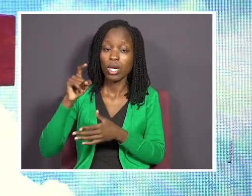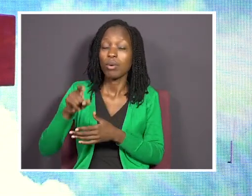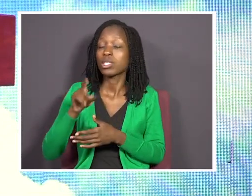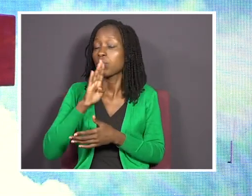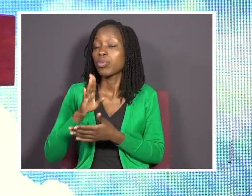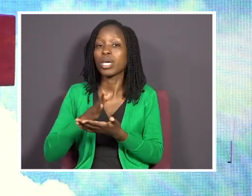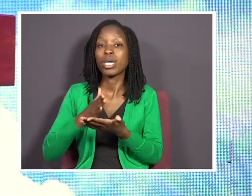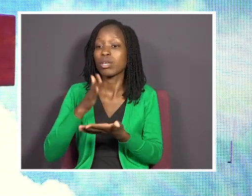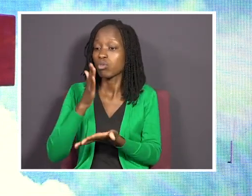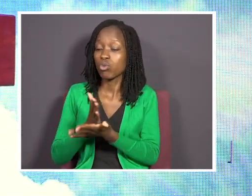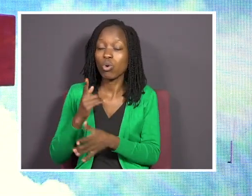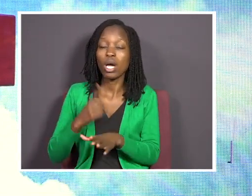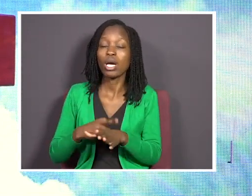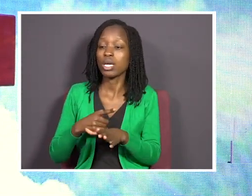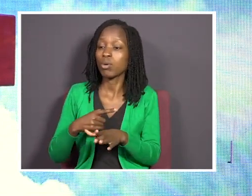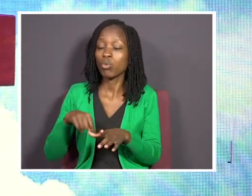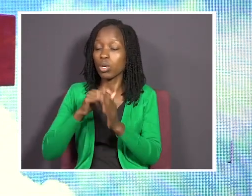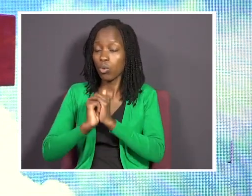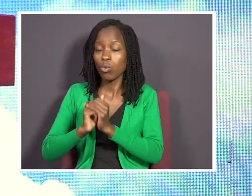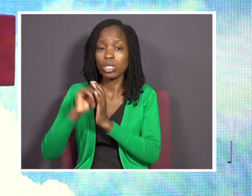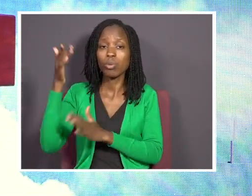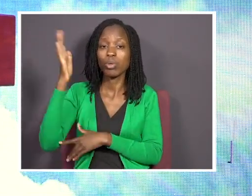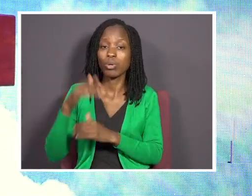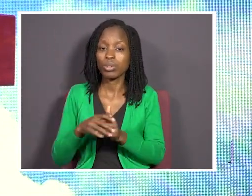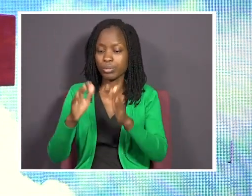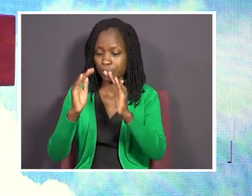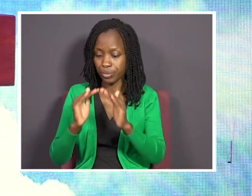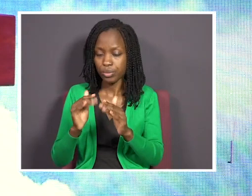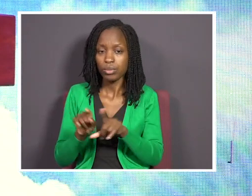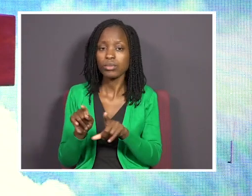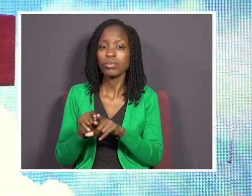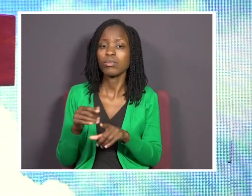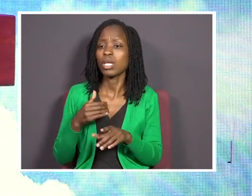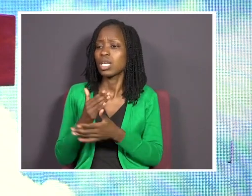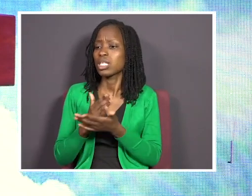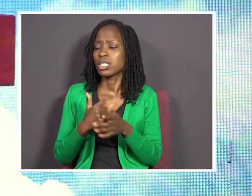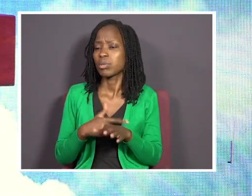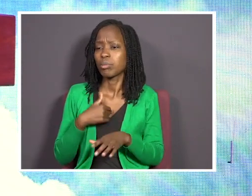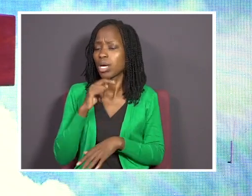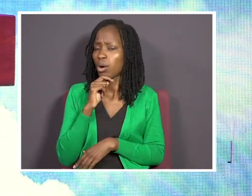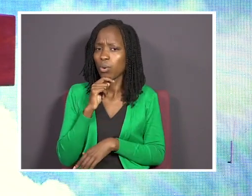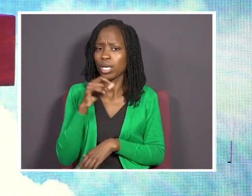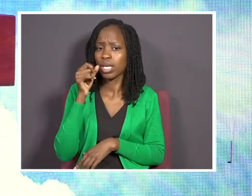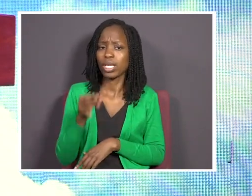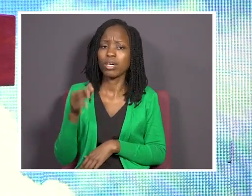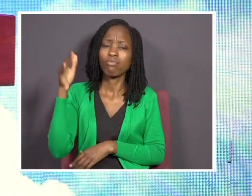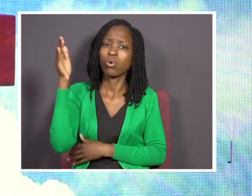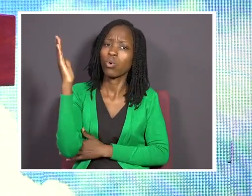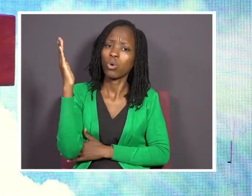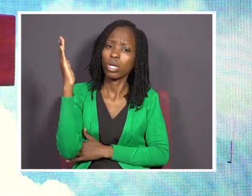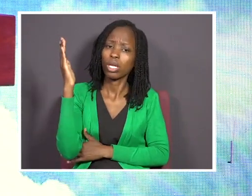real as we worship this God. But also, I have at times wondered whether God, you